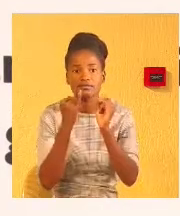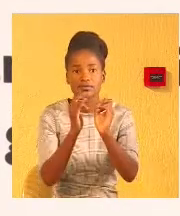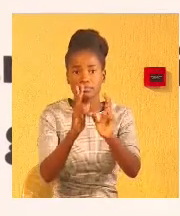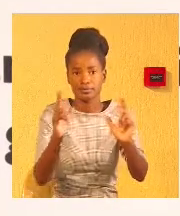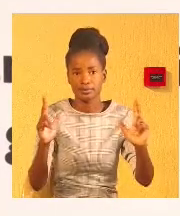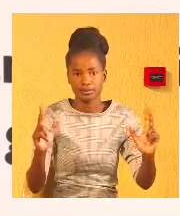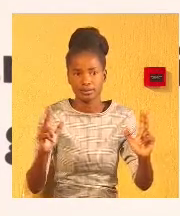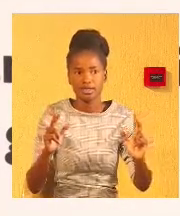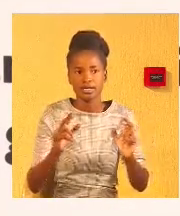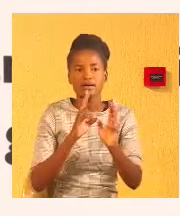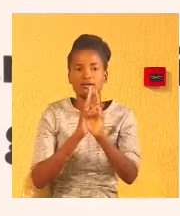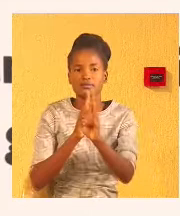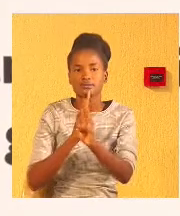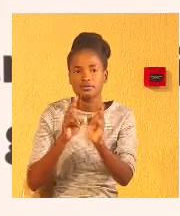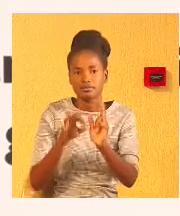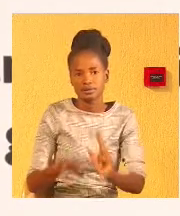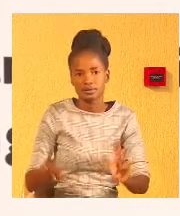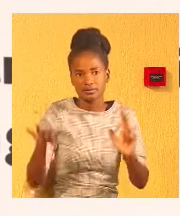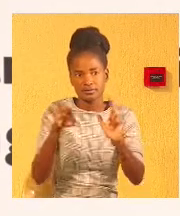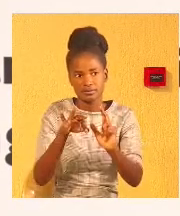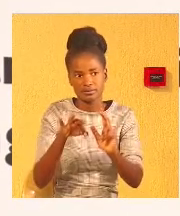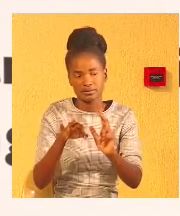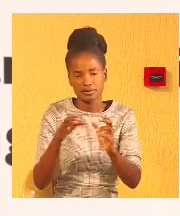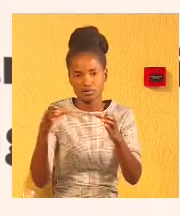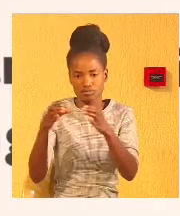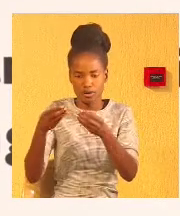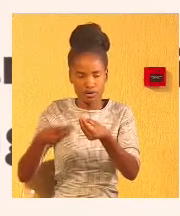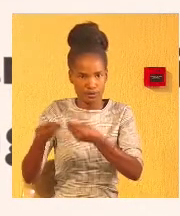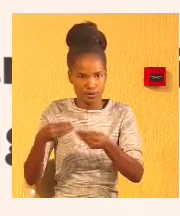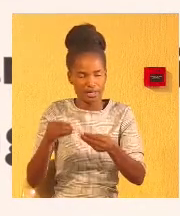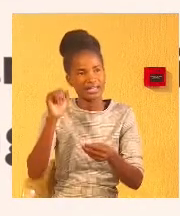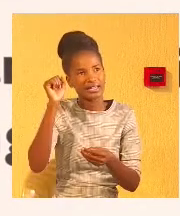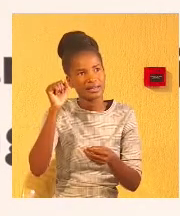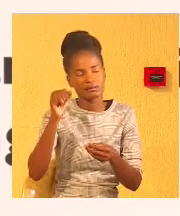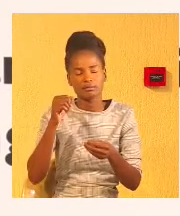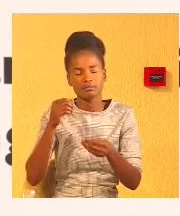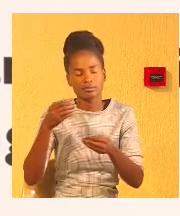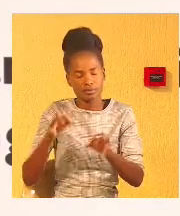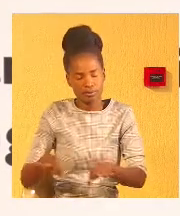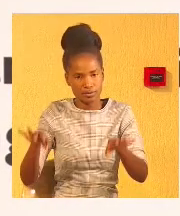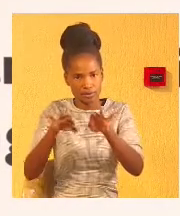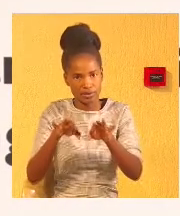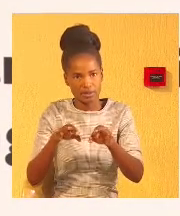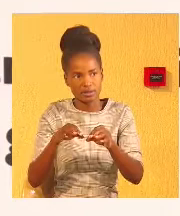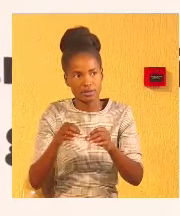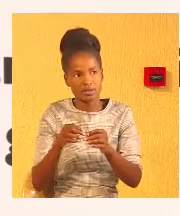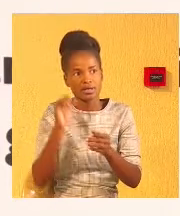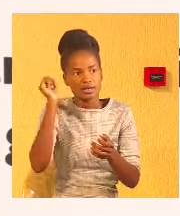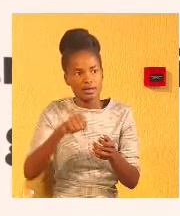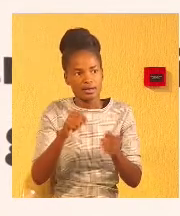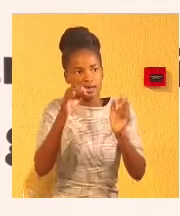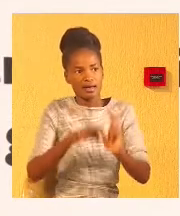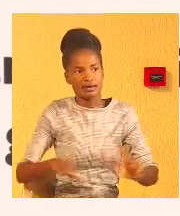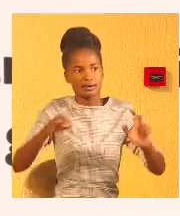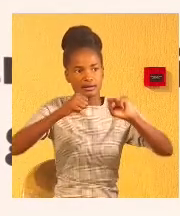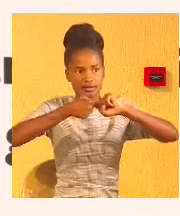and all the farmers and stakeholders in the sector that yes, agriculture is facing tough times